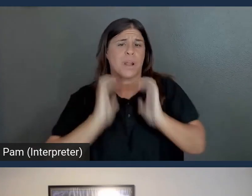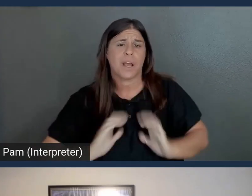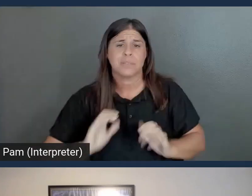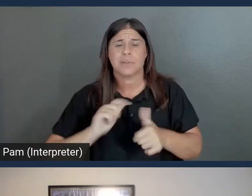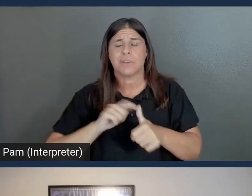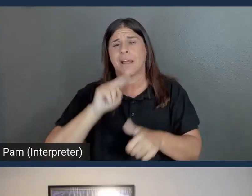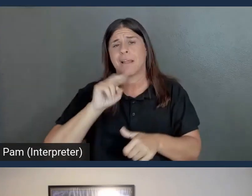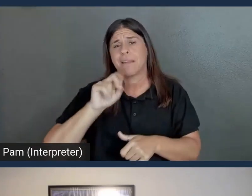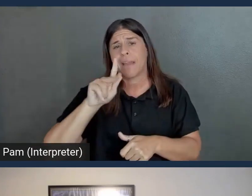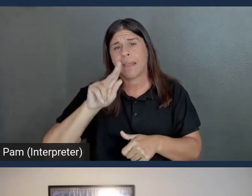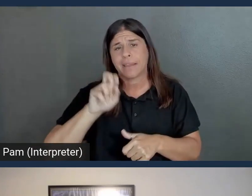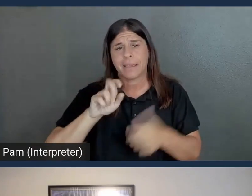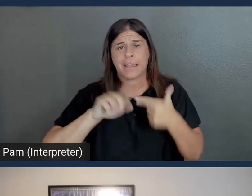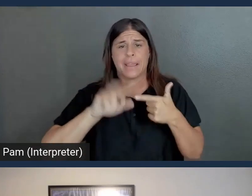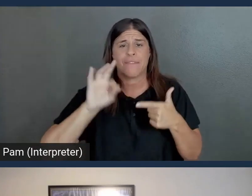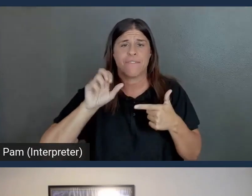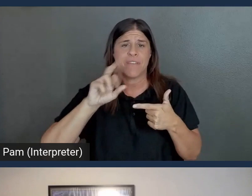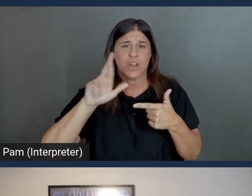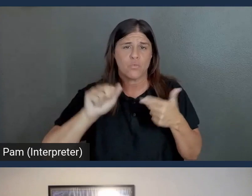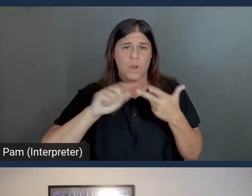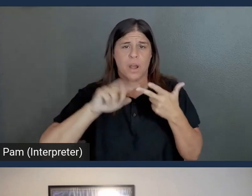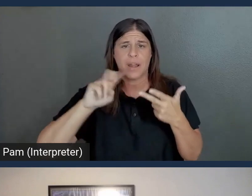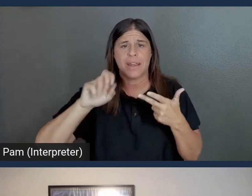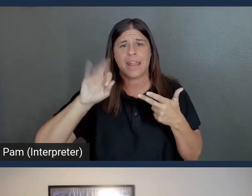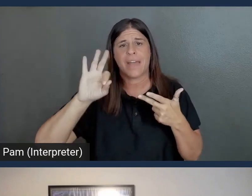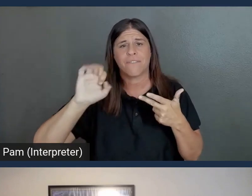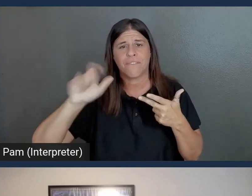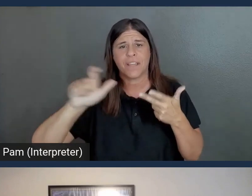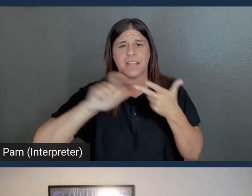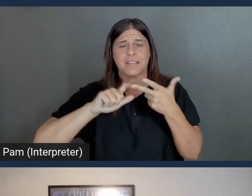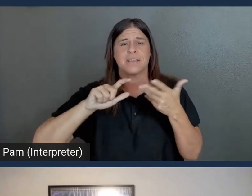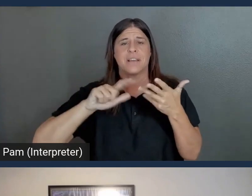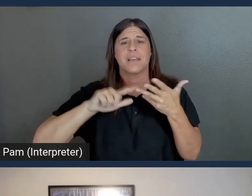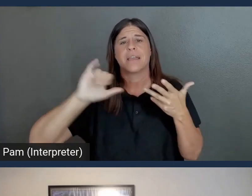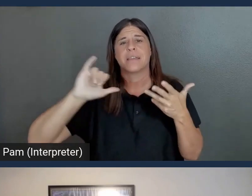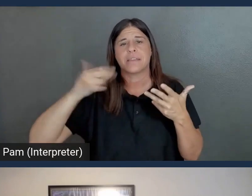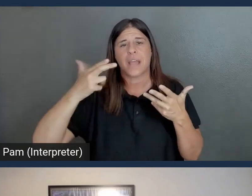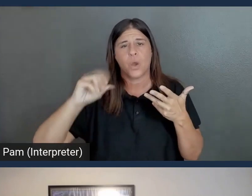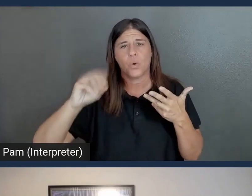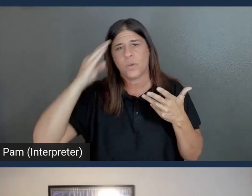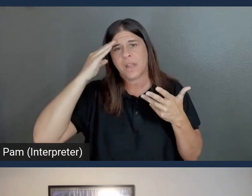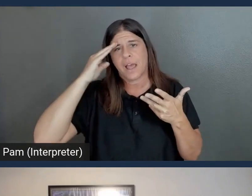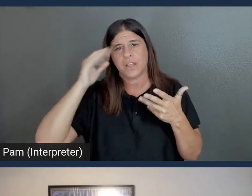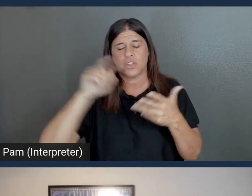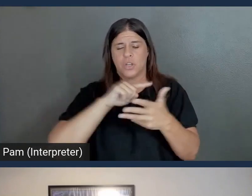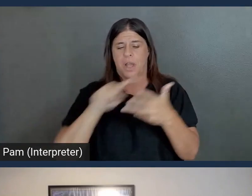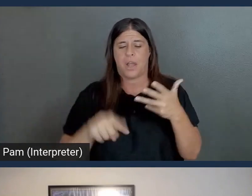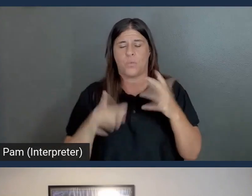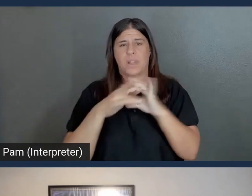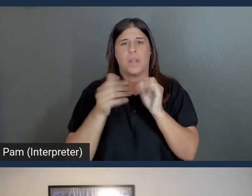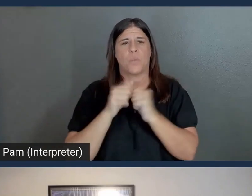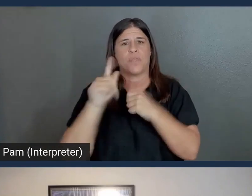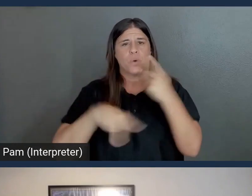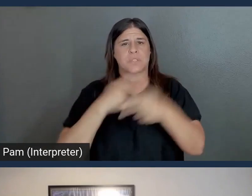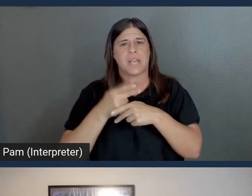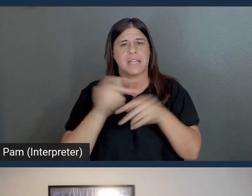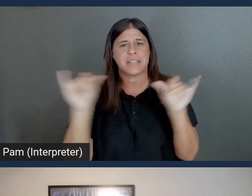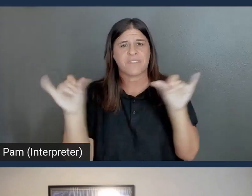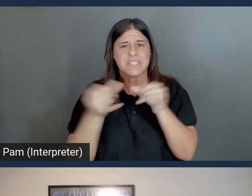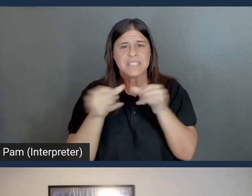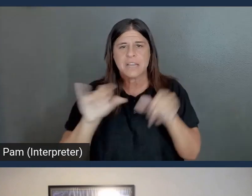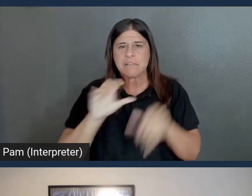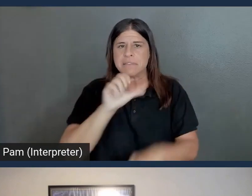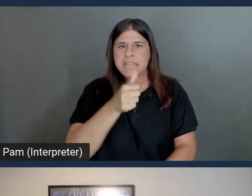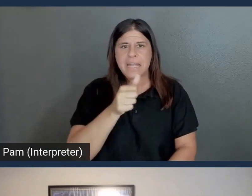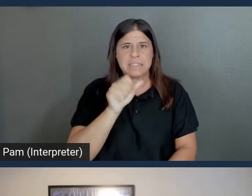Nike, FINRA, Netflix, and Yahoo Knowledge Graph on working with data at these sorts of scales of, you know, billions, tens of billions